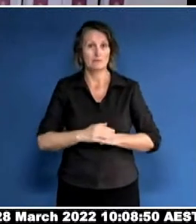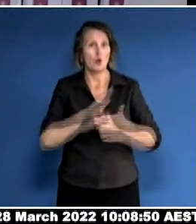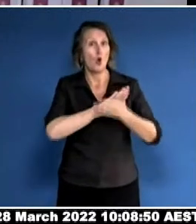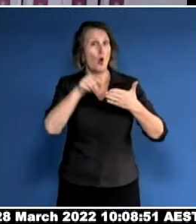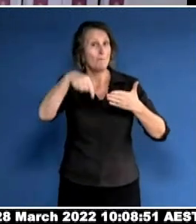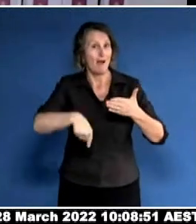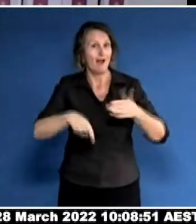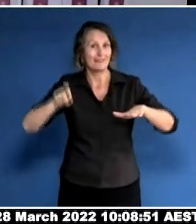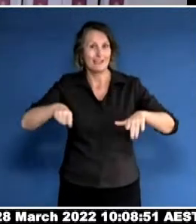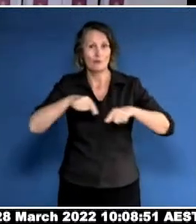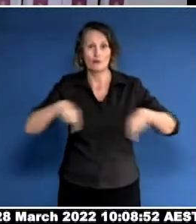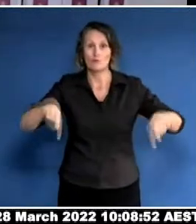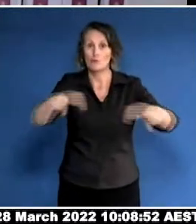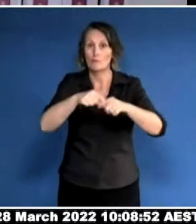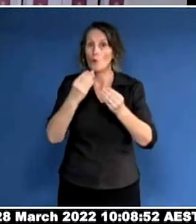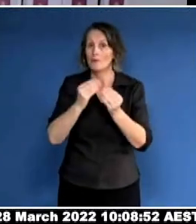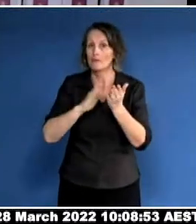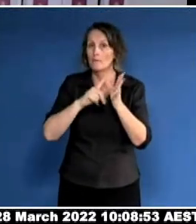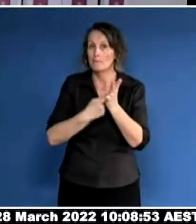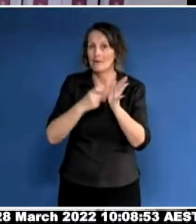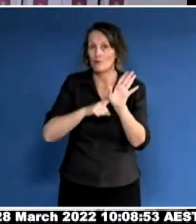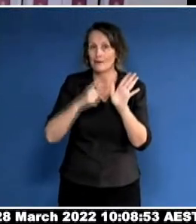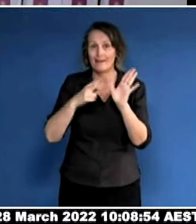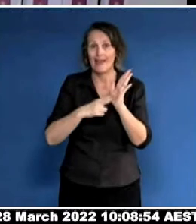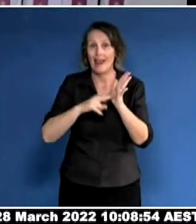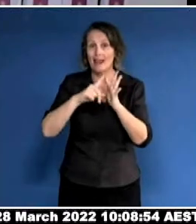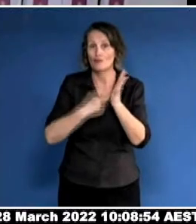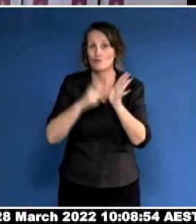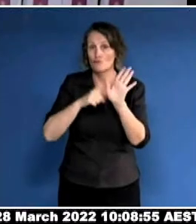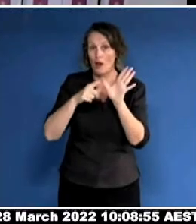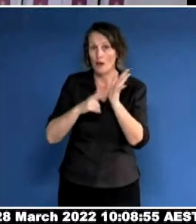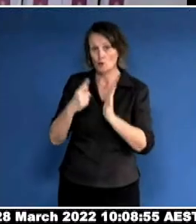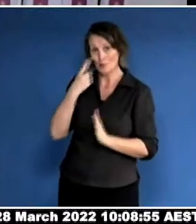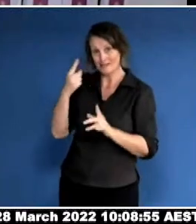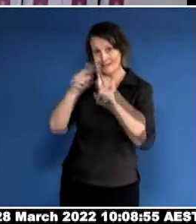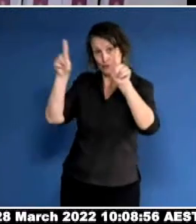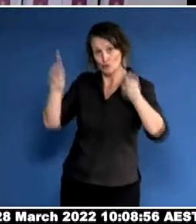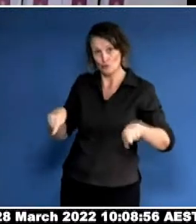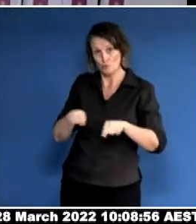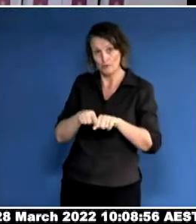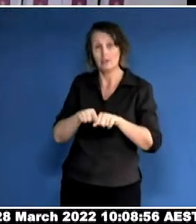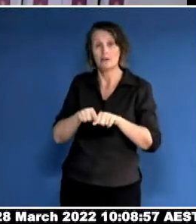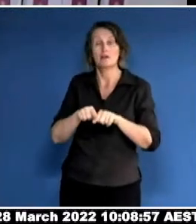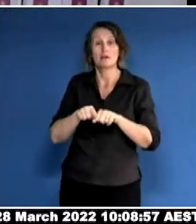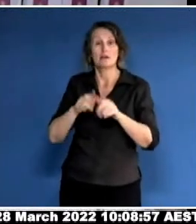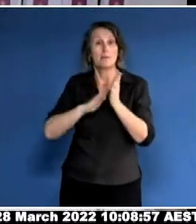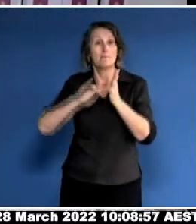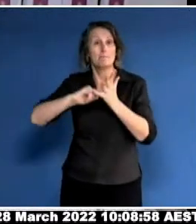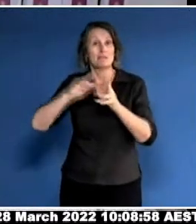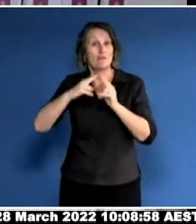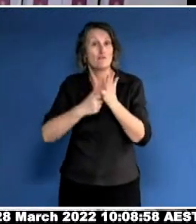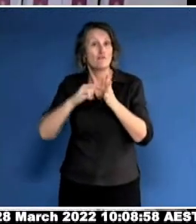Ms. Marianne Ryan. And commissioners, you'll see on the screen Ms. Fraser, and I understand Ms. Tarago is